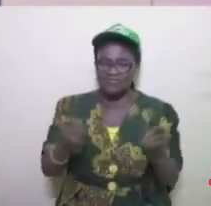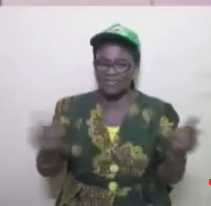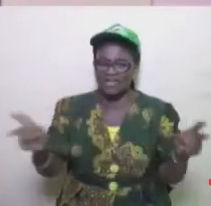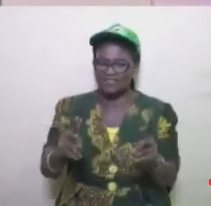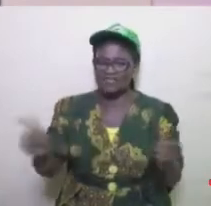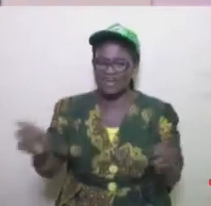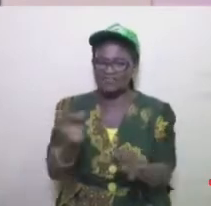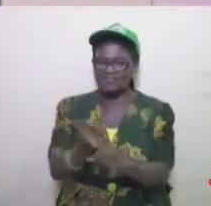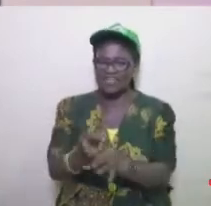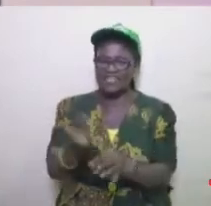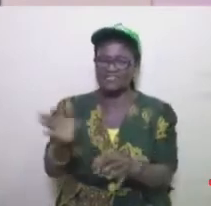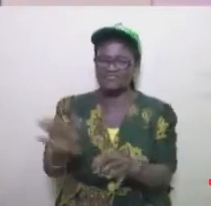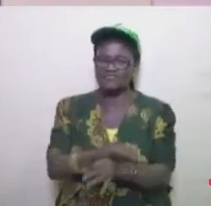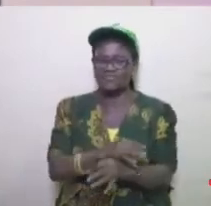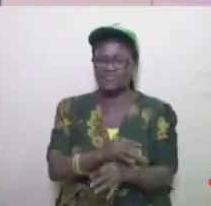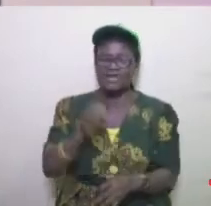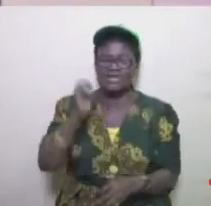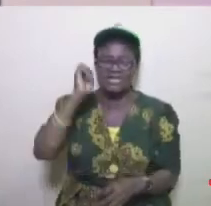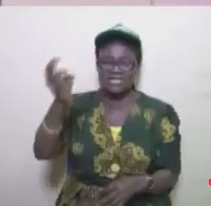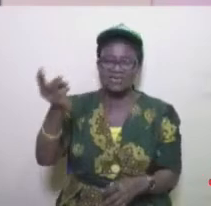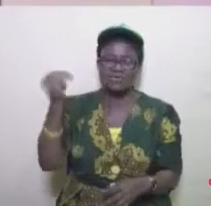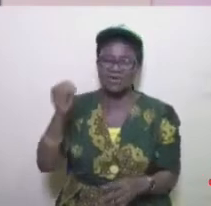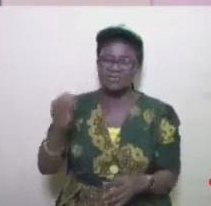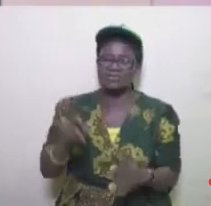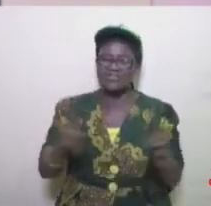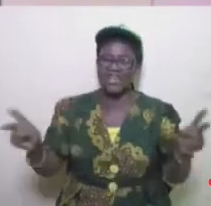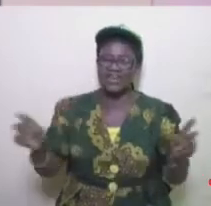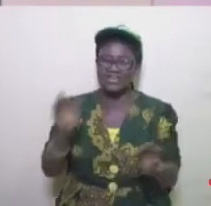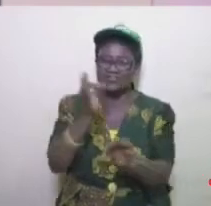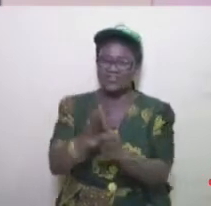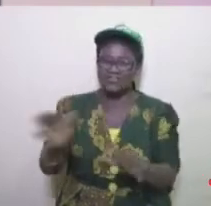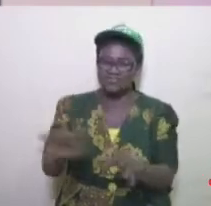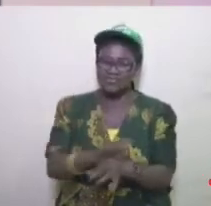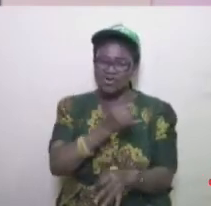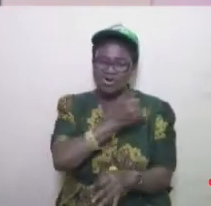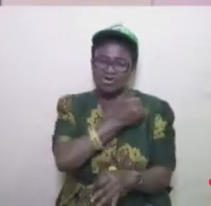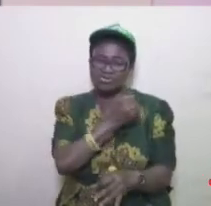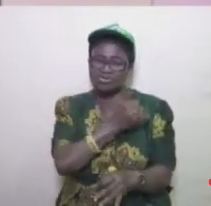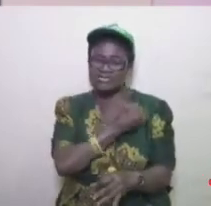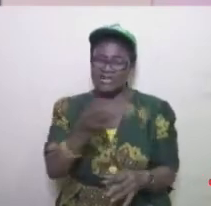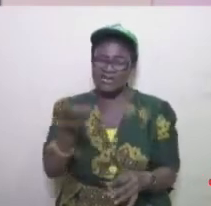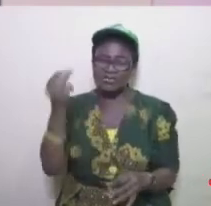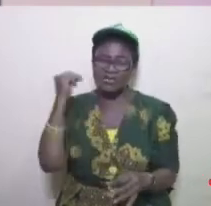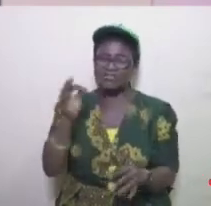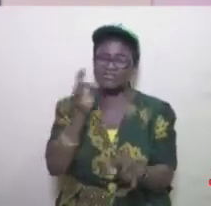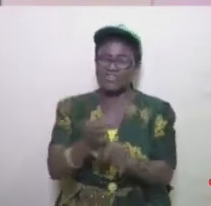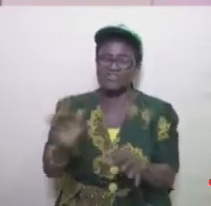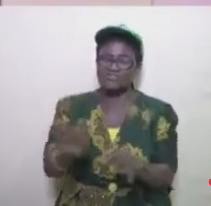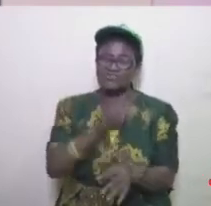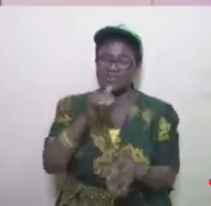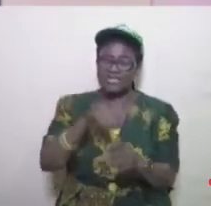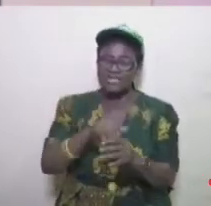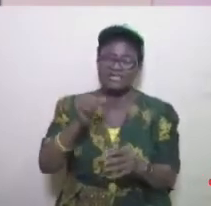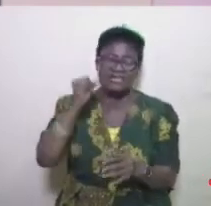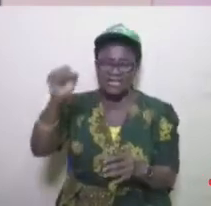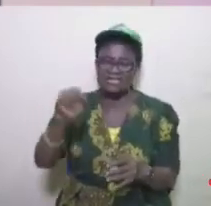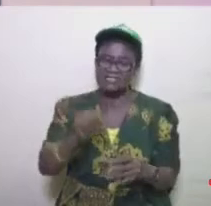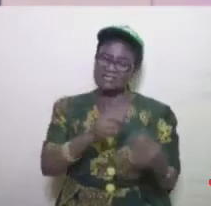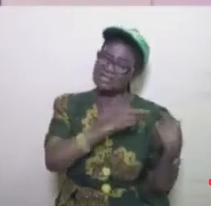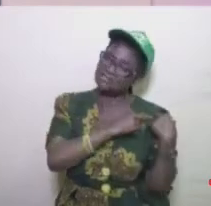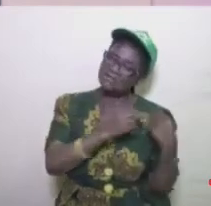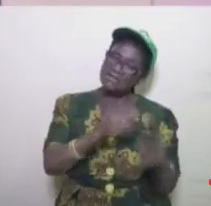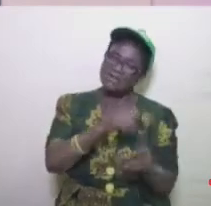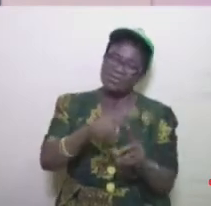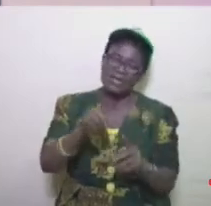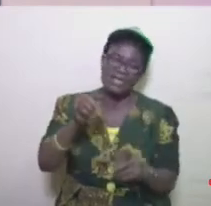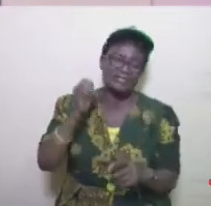very faithful. He was very faithful. Joseph was faithful in his responsibility. When his brother were doing